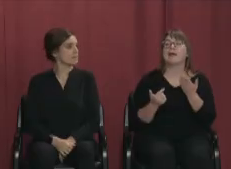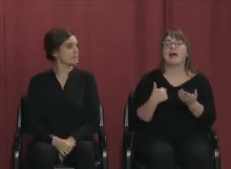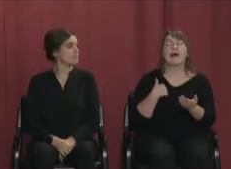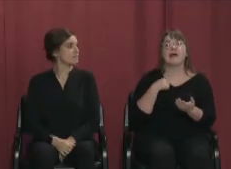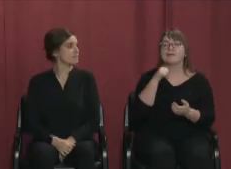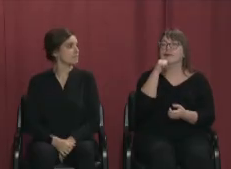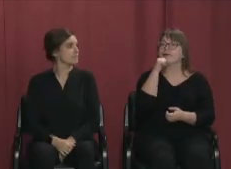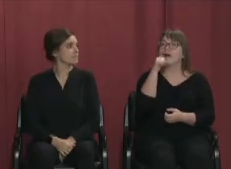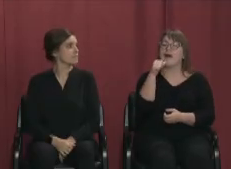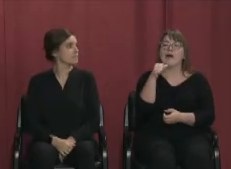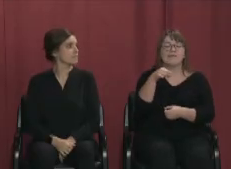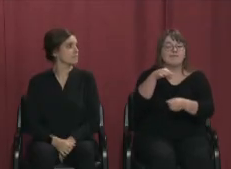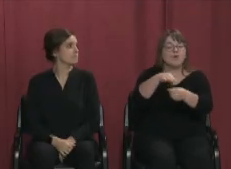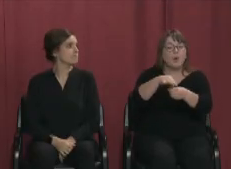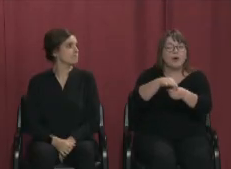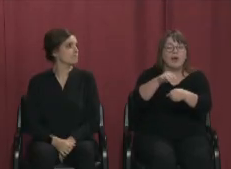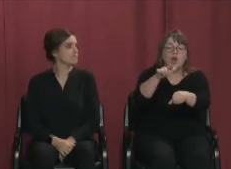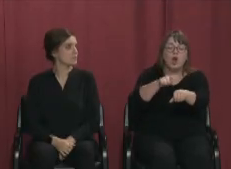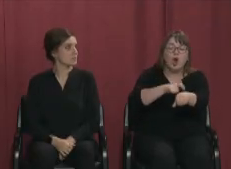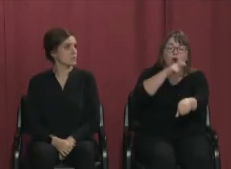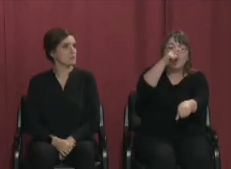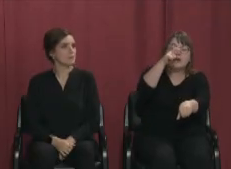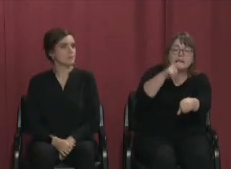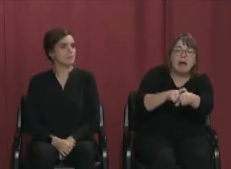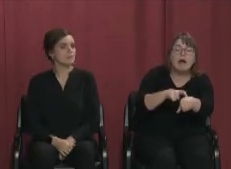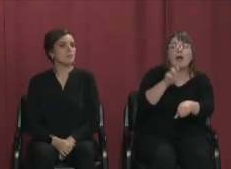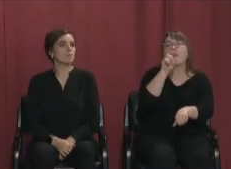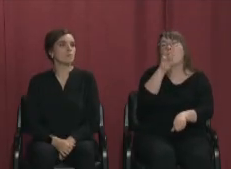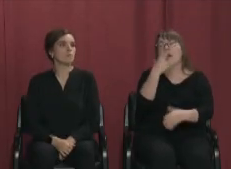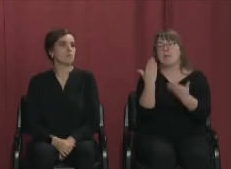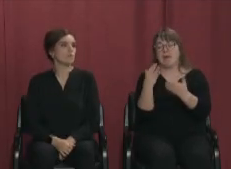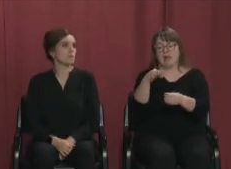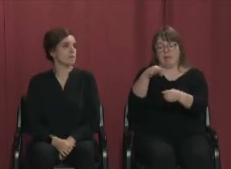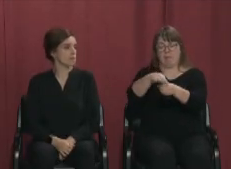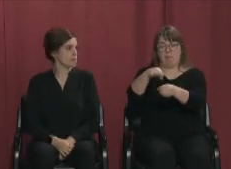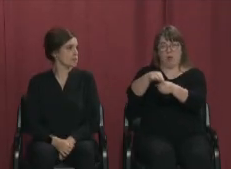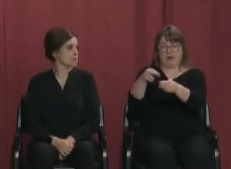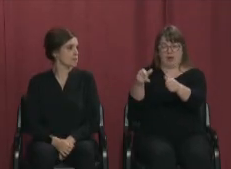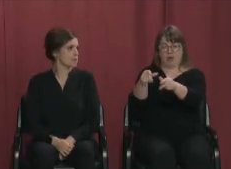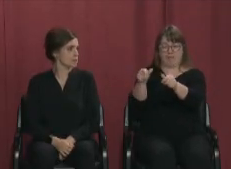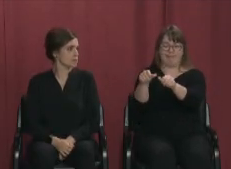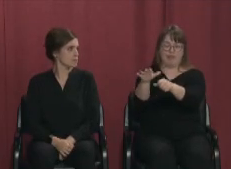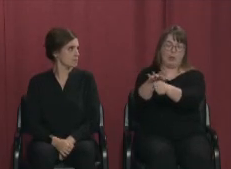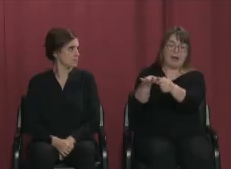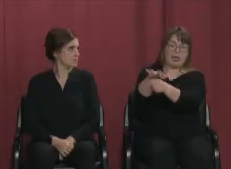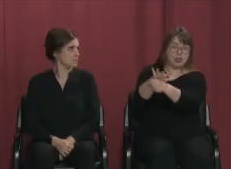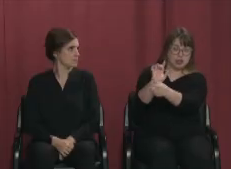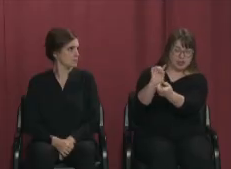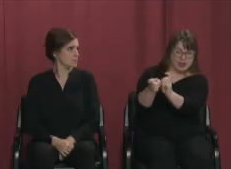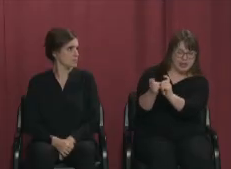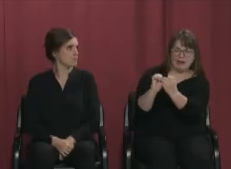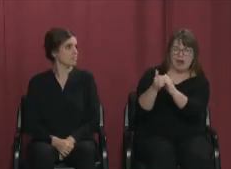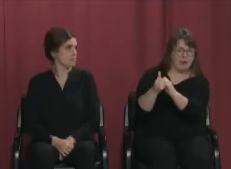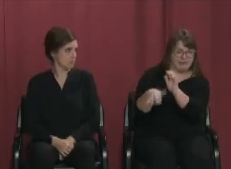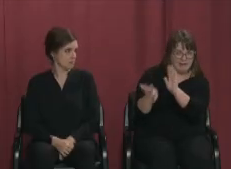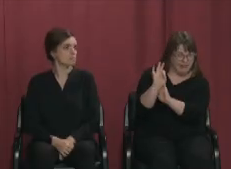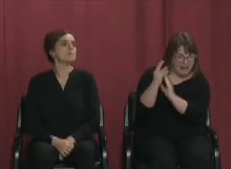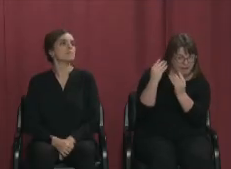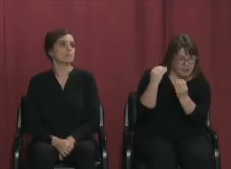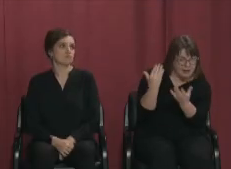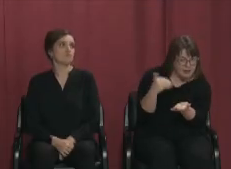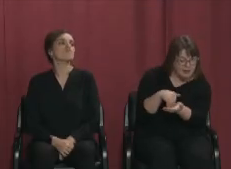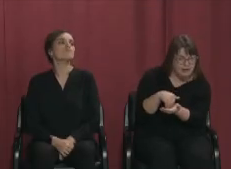participated, or maybe the last time I went, they changed my polling location. Remind us of how do we find that again? Yeah, easiest thing is if you got on the